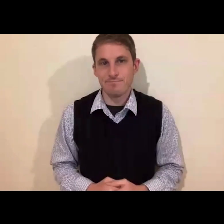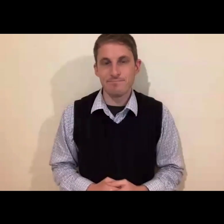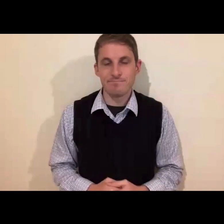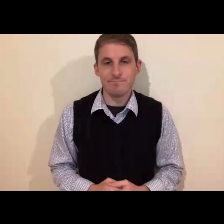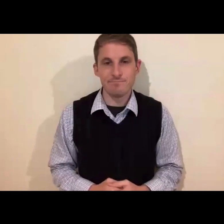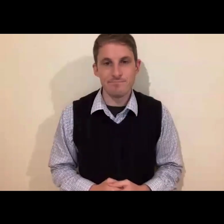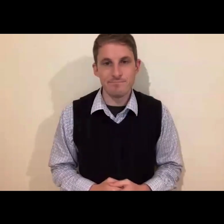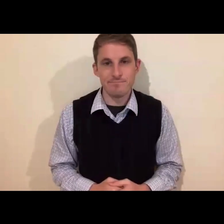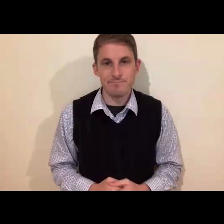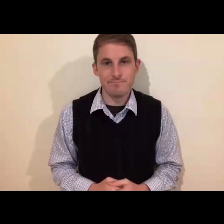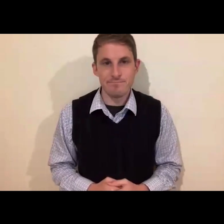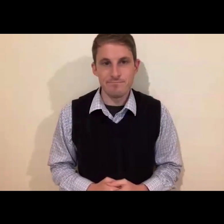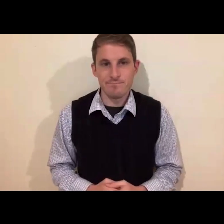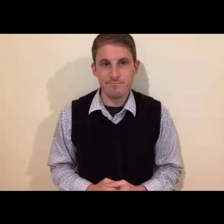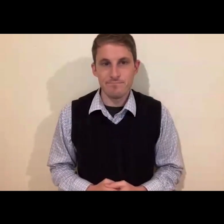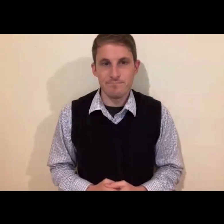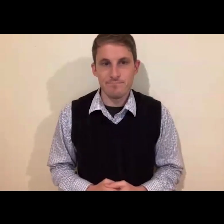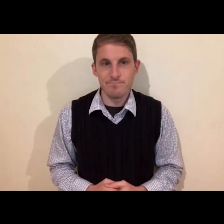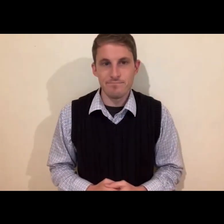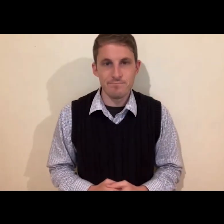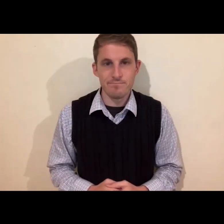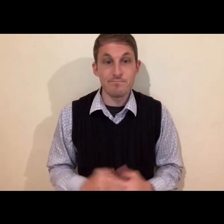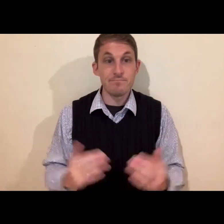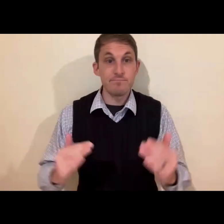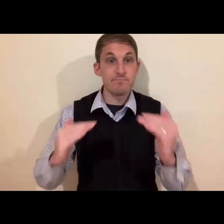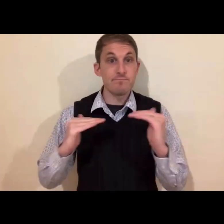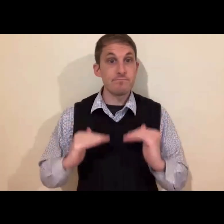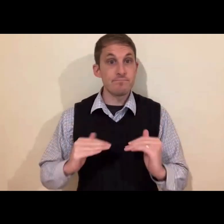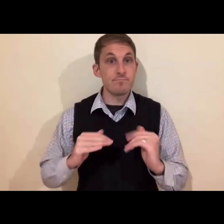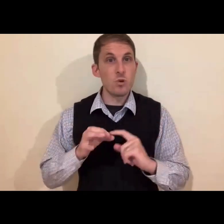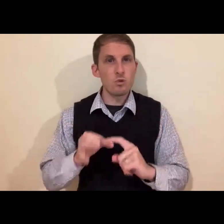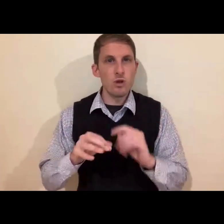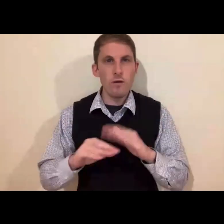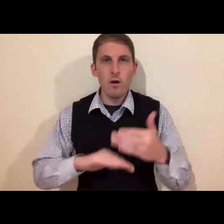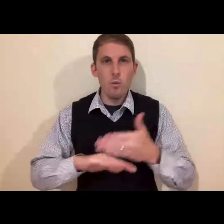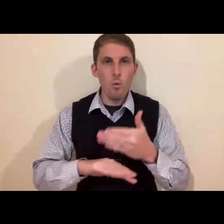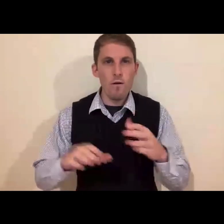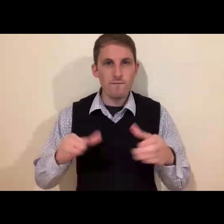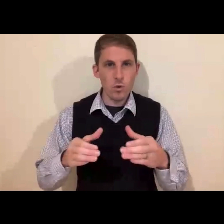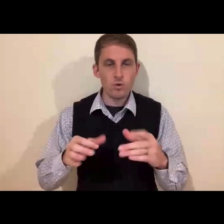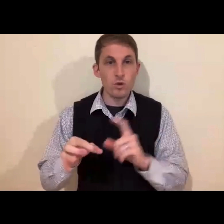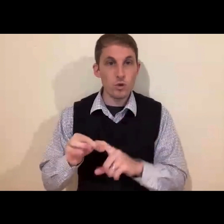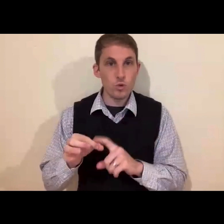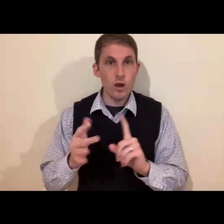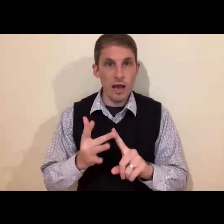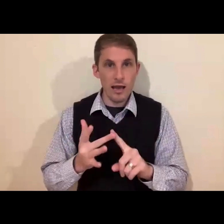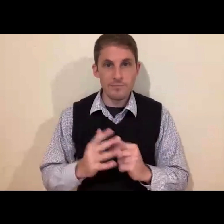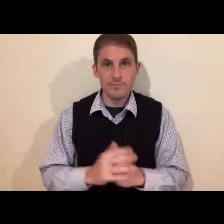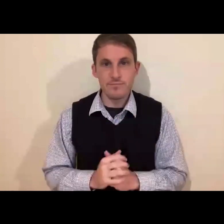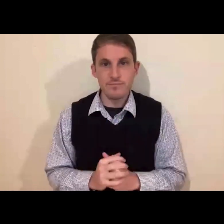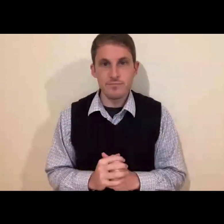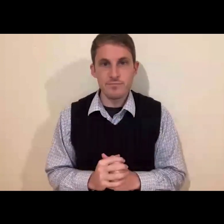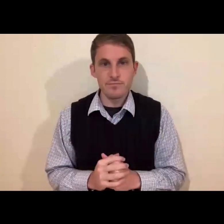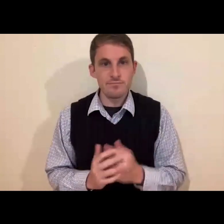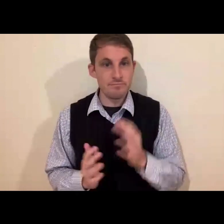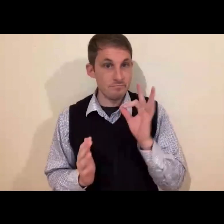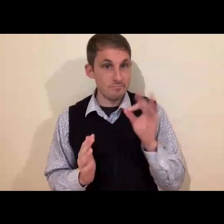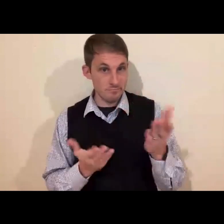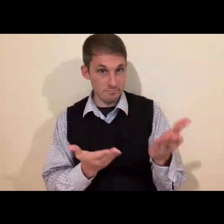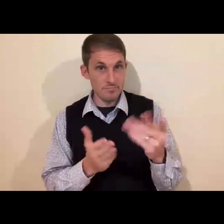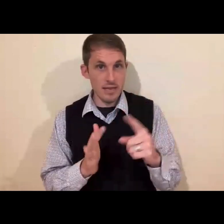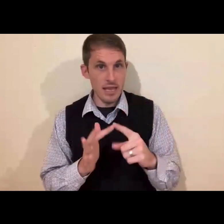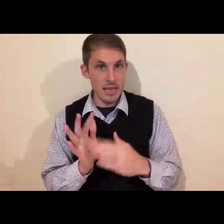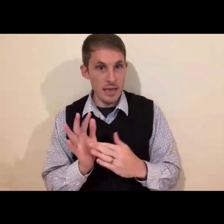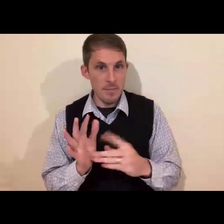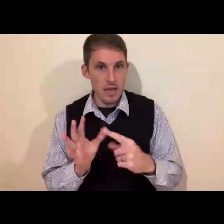All right, we've had a question come in around the workforce QI. Probably hand to you, Emma. So how